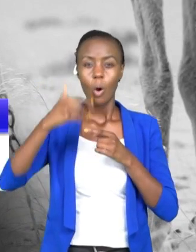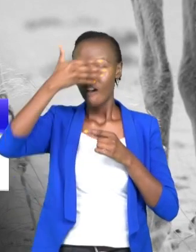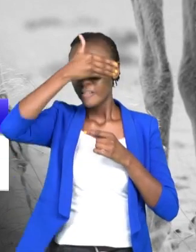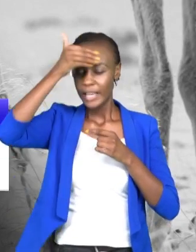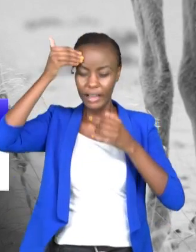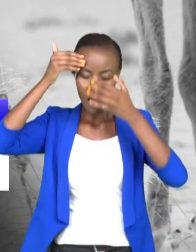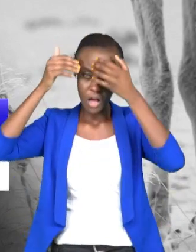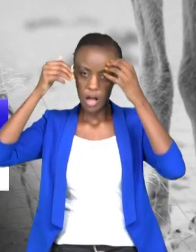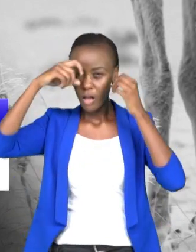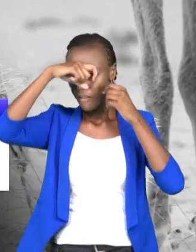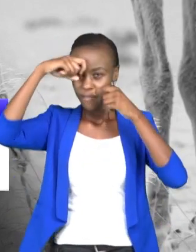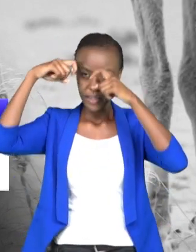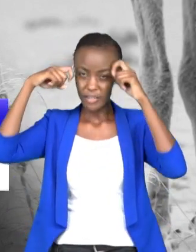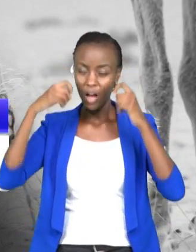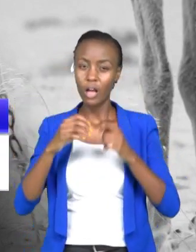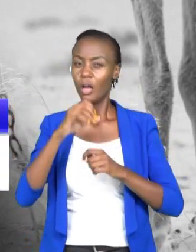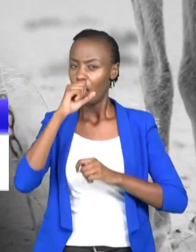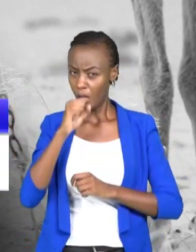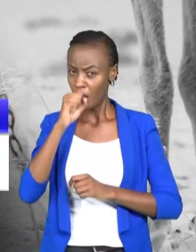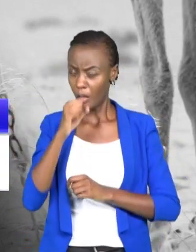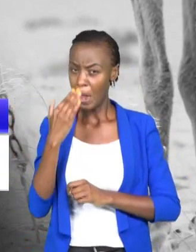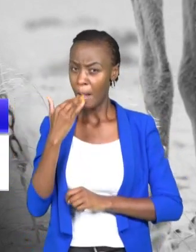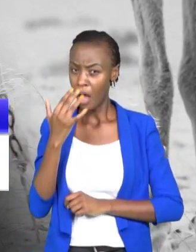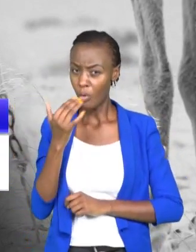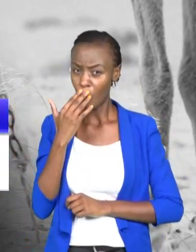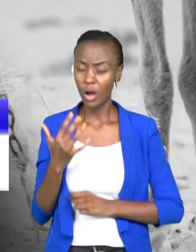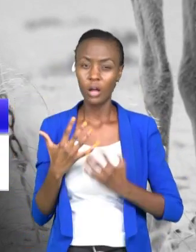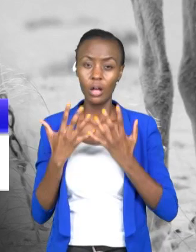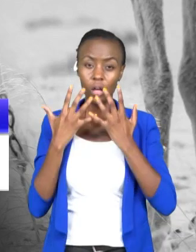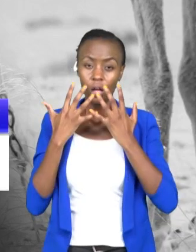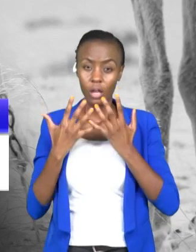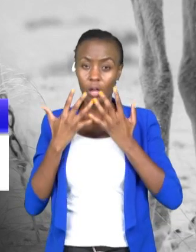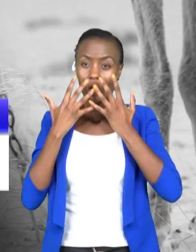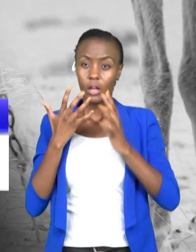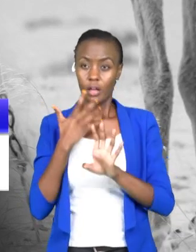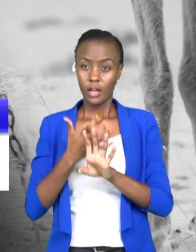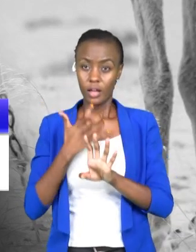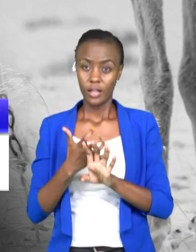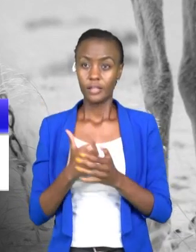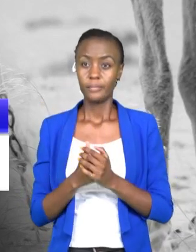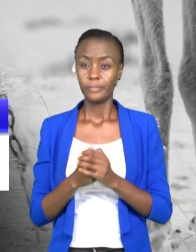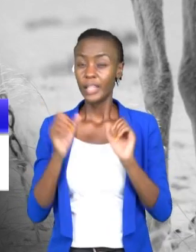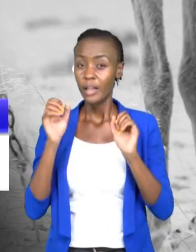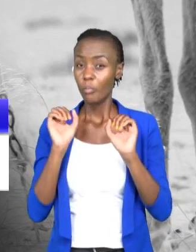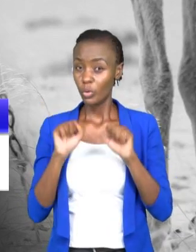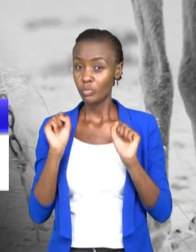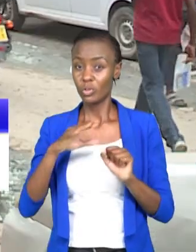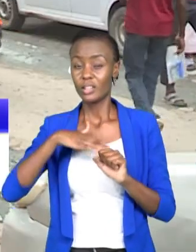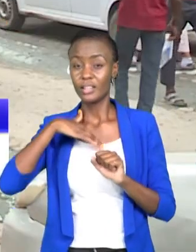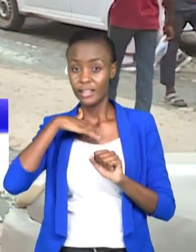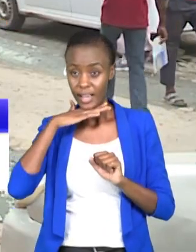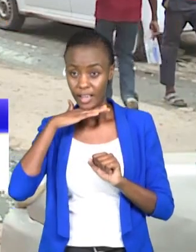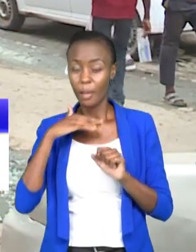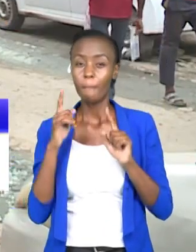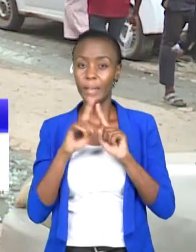fever, cough, and shortness of breath. The death rate of people with MERS is about 3 or 4 out of every 10 patients